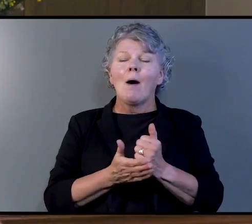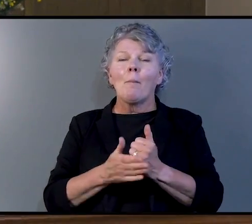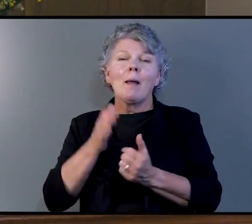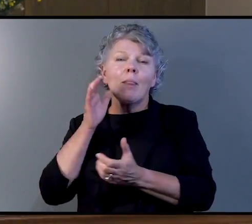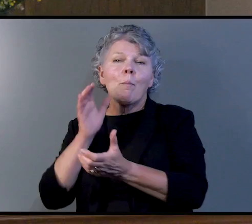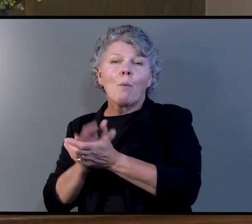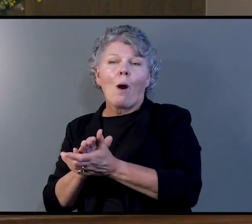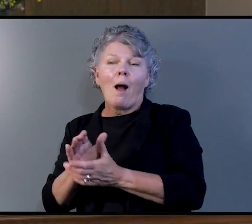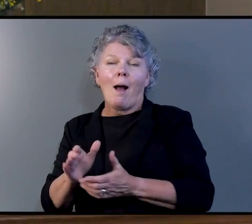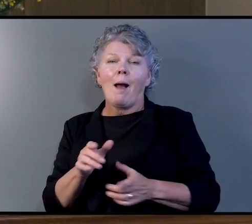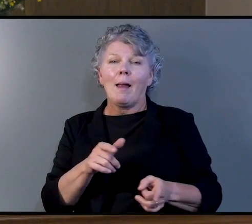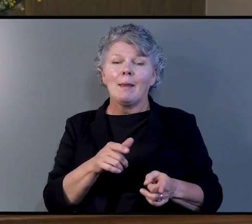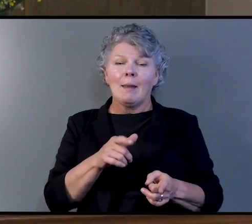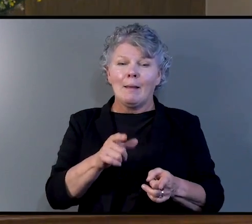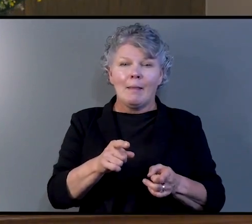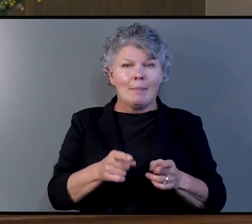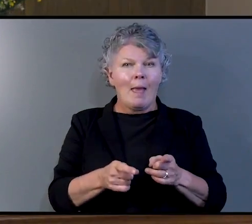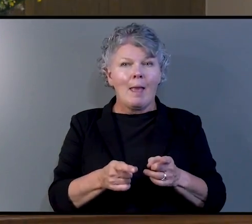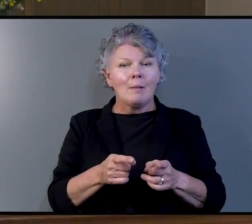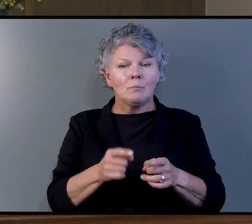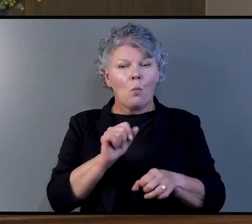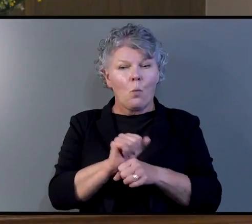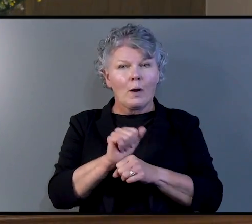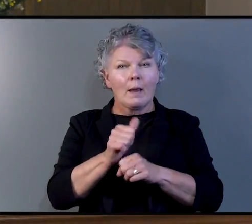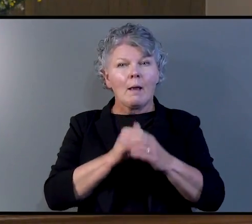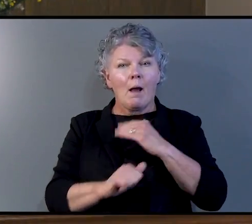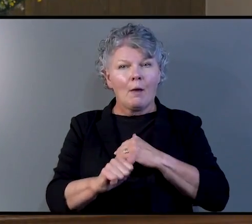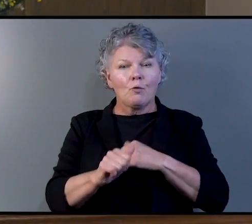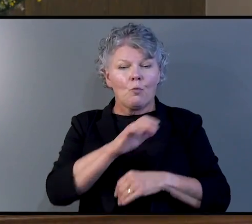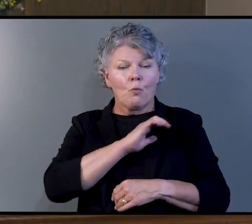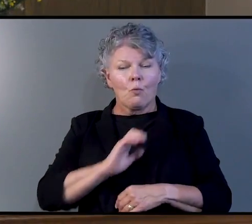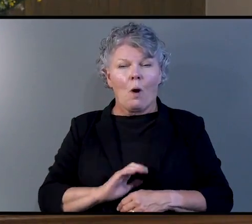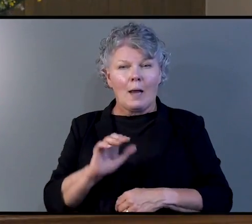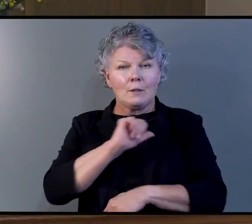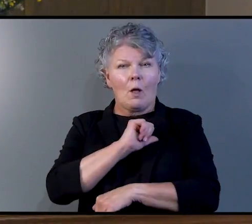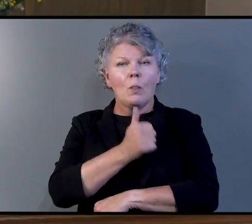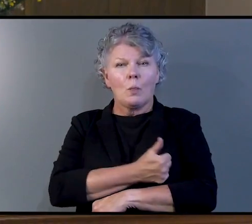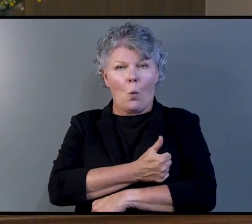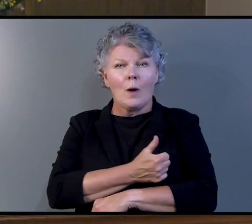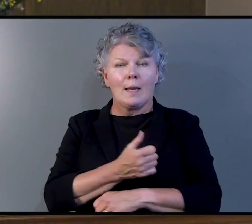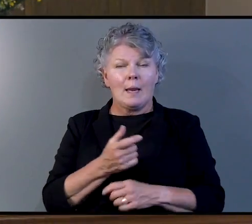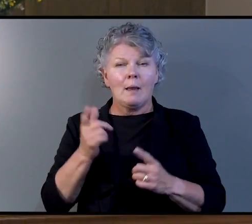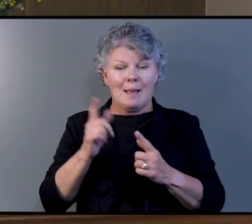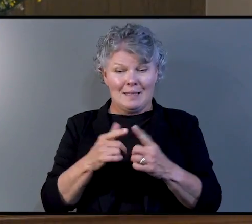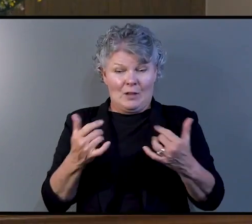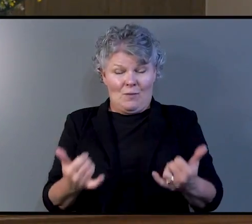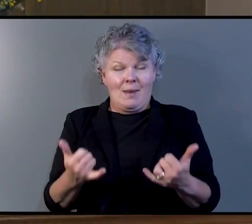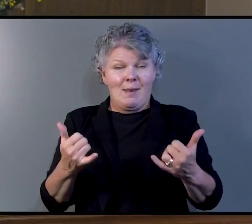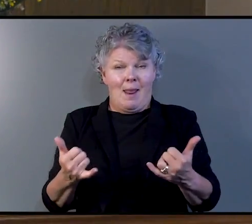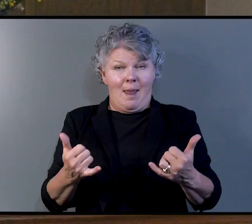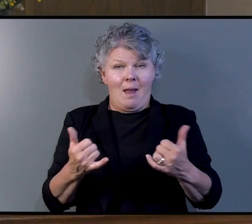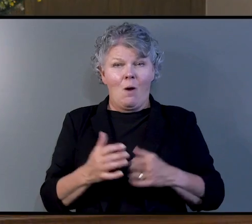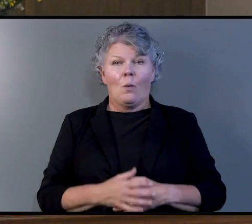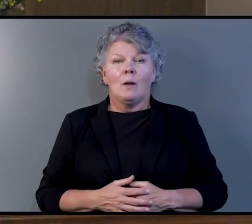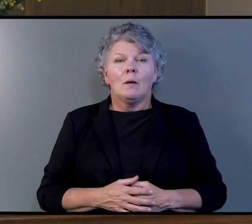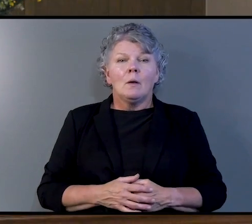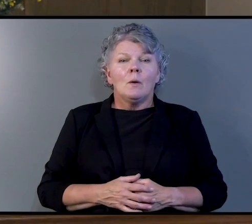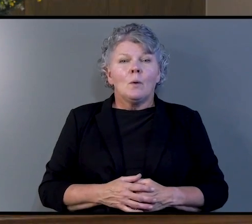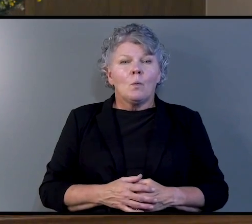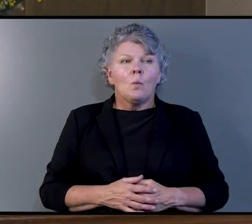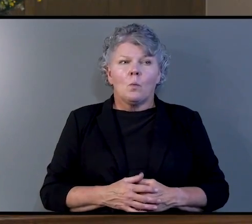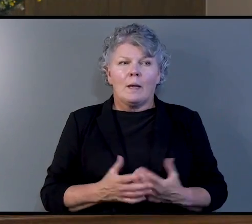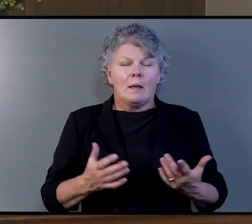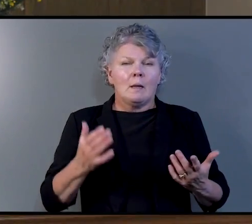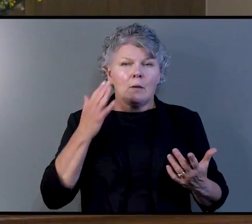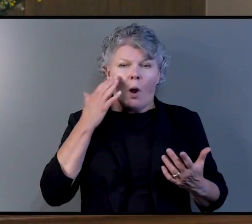name, the disciples have been operating under the authority of Christ. And up until this point, we are told